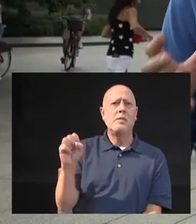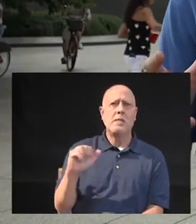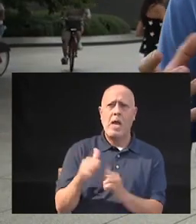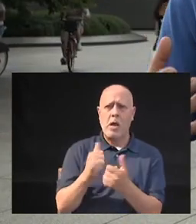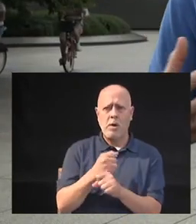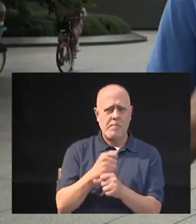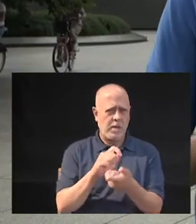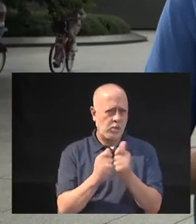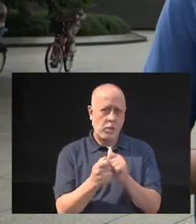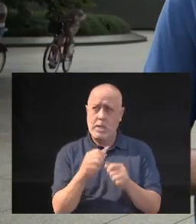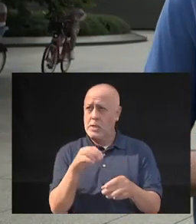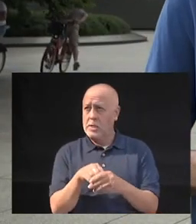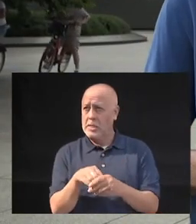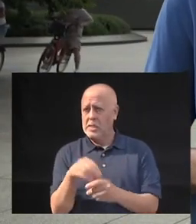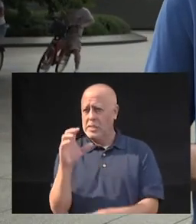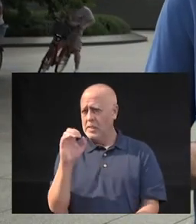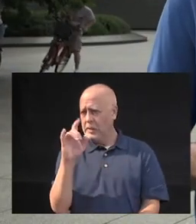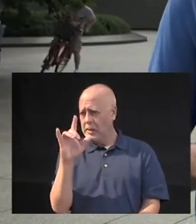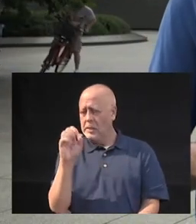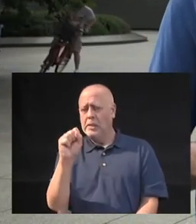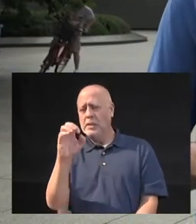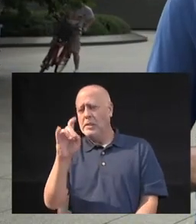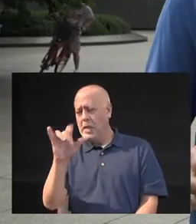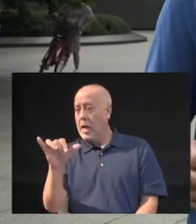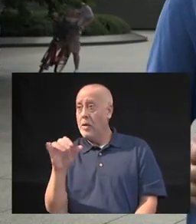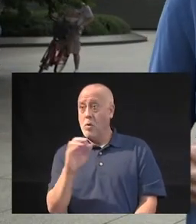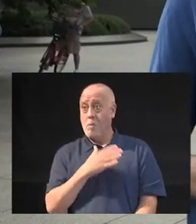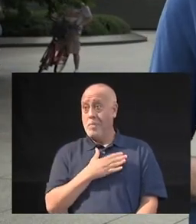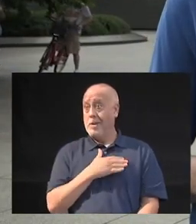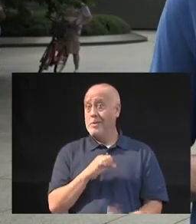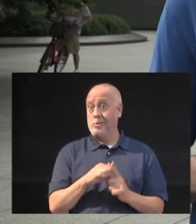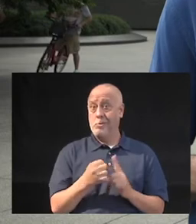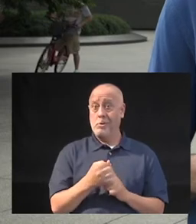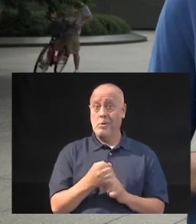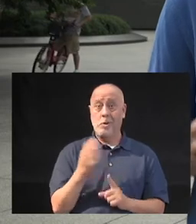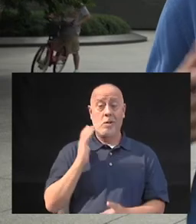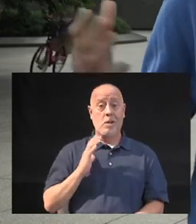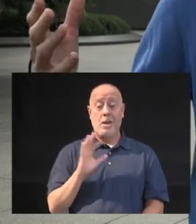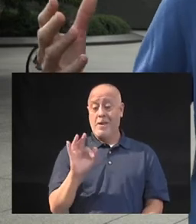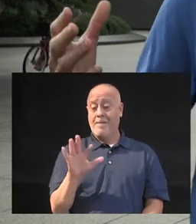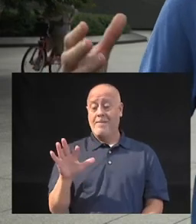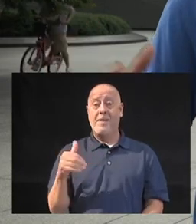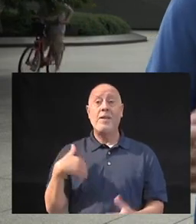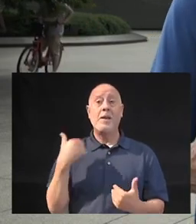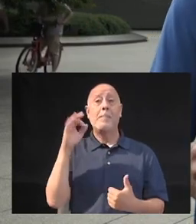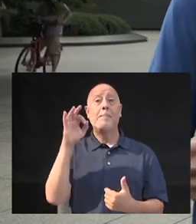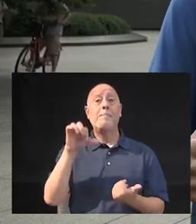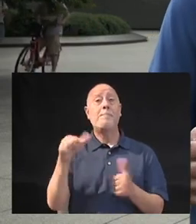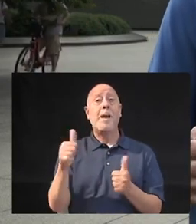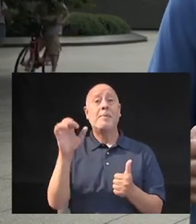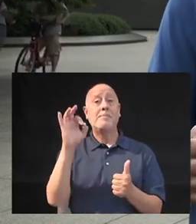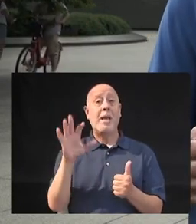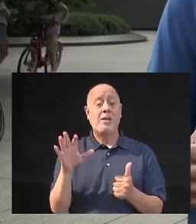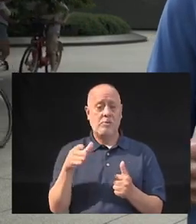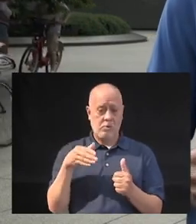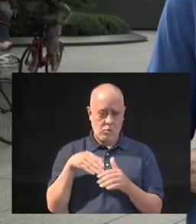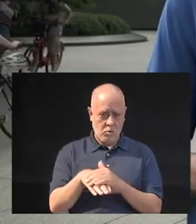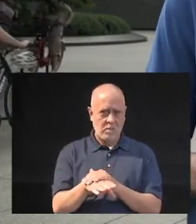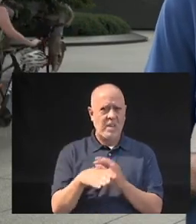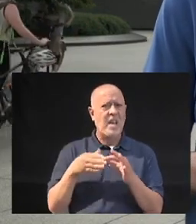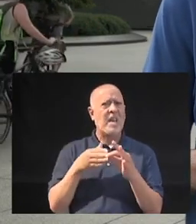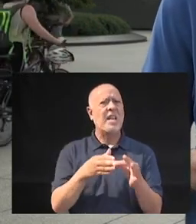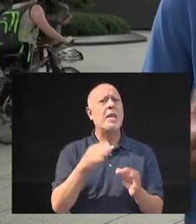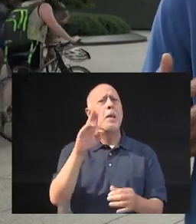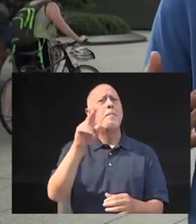the society or in the personal situation that you're in. In 1955, a young Baptist pastor breaks into the national scene leading a bus